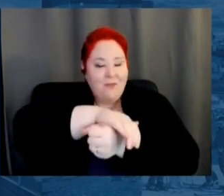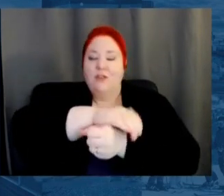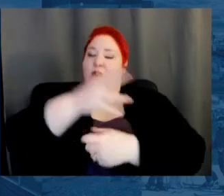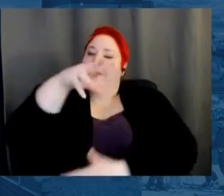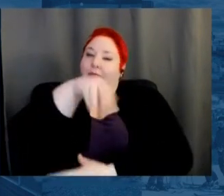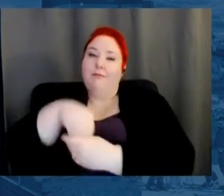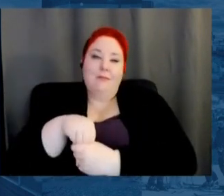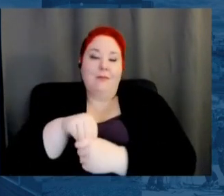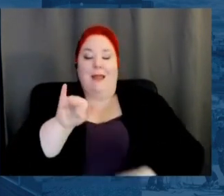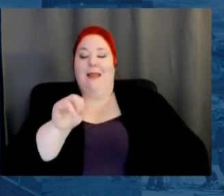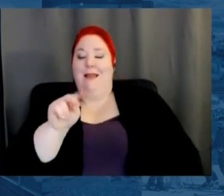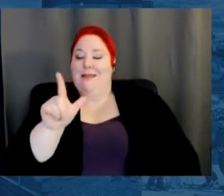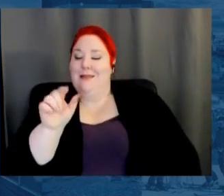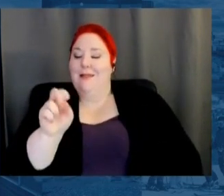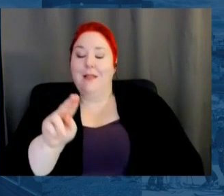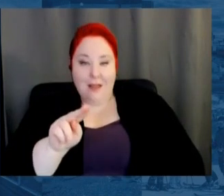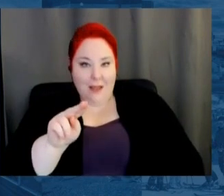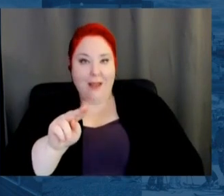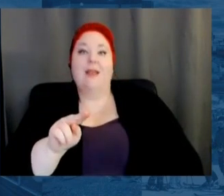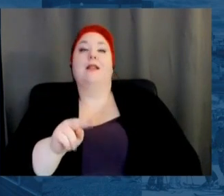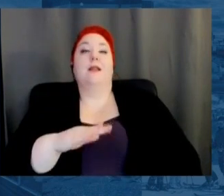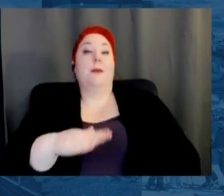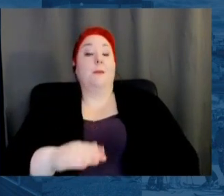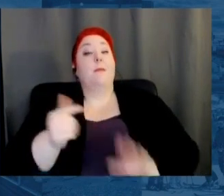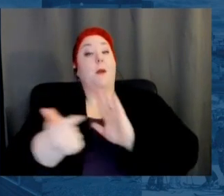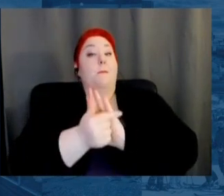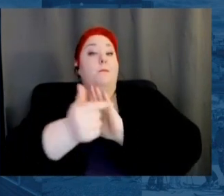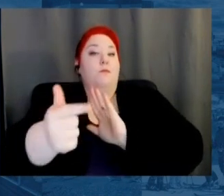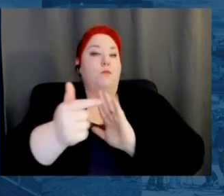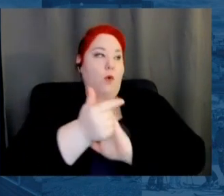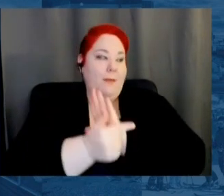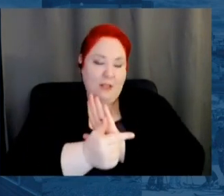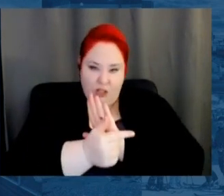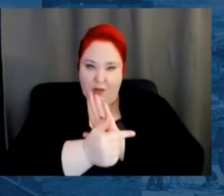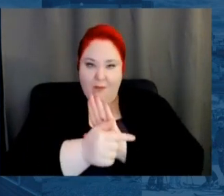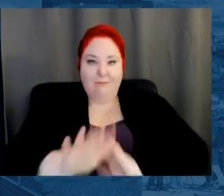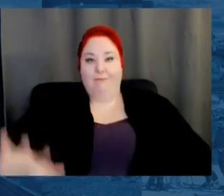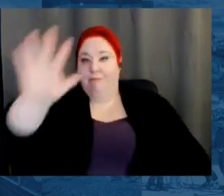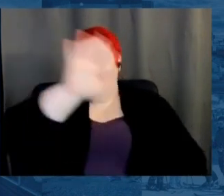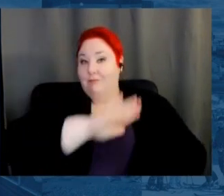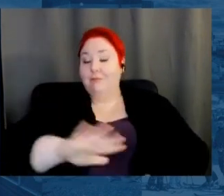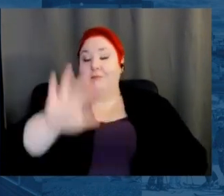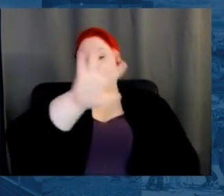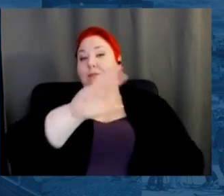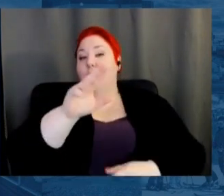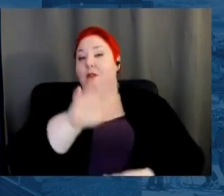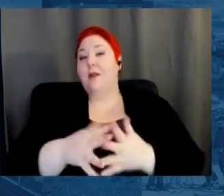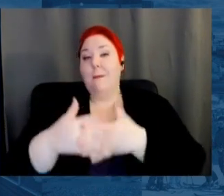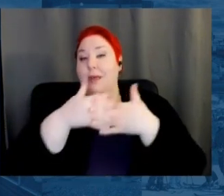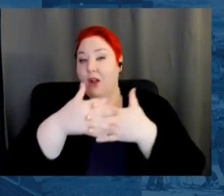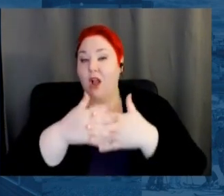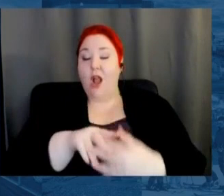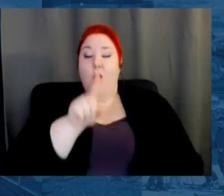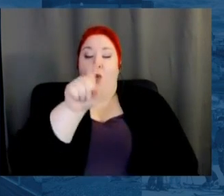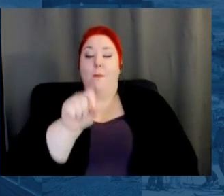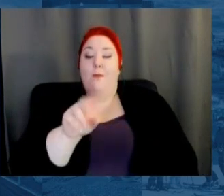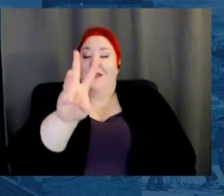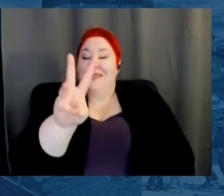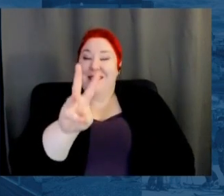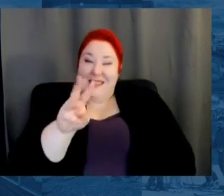insulin cost-sharing prohibition in the nation, and it'll give financial relief to over 1.6 million New